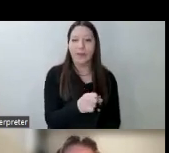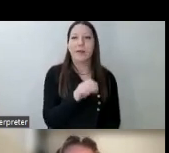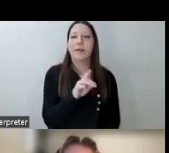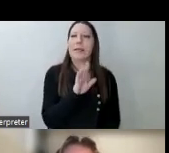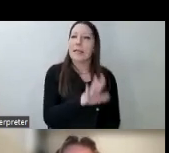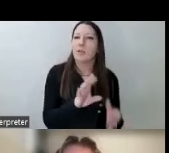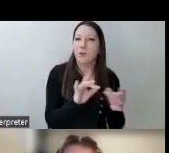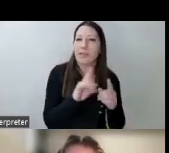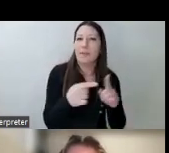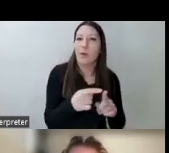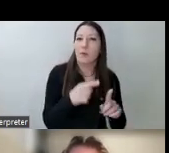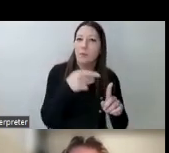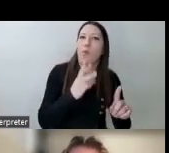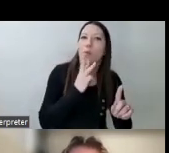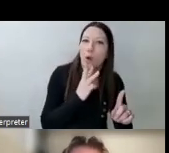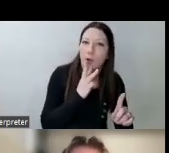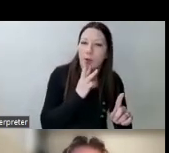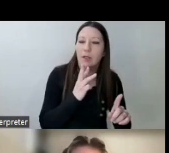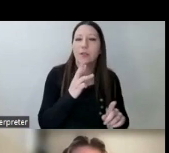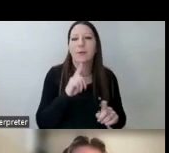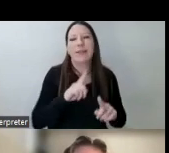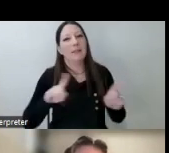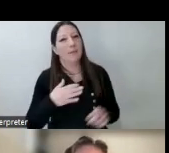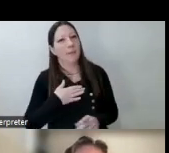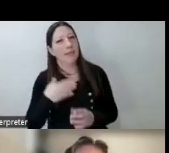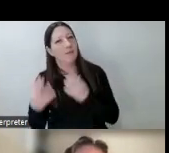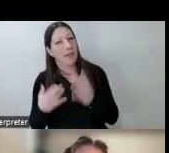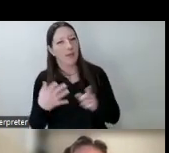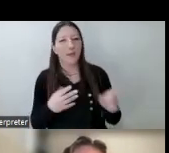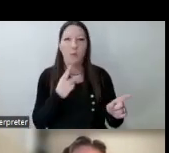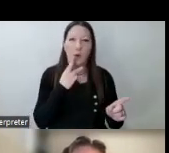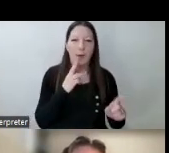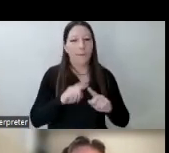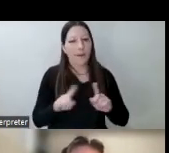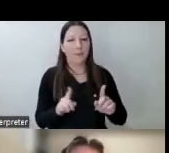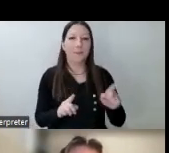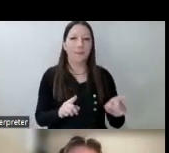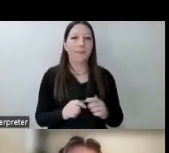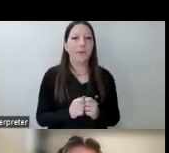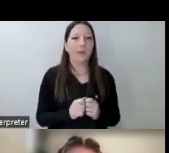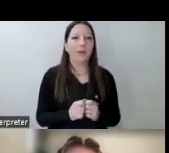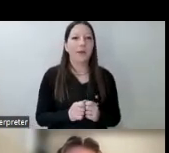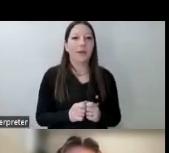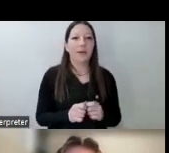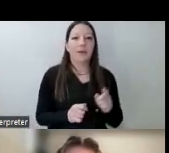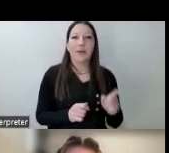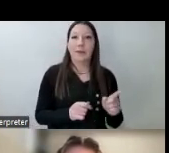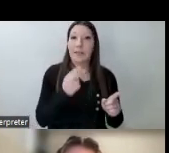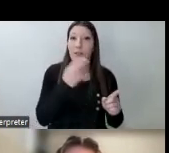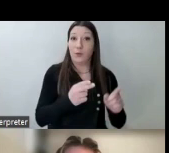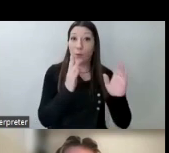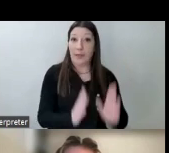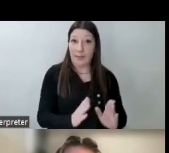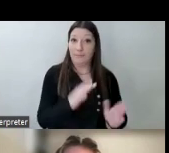they are still quite relevant to the project I'm undertaking. The first I want to highlight reads, historian Tom Griffiths